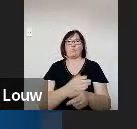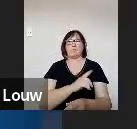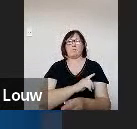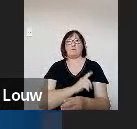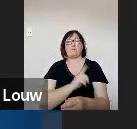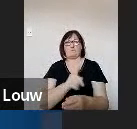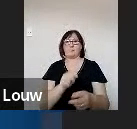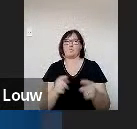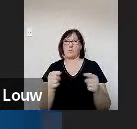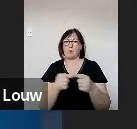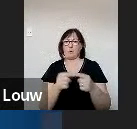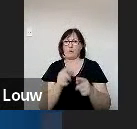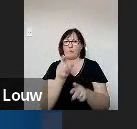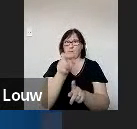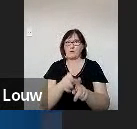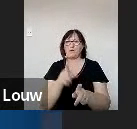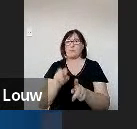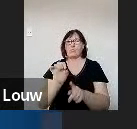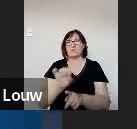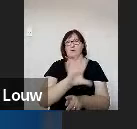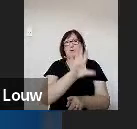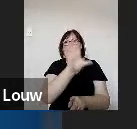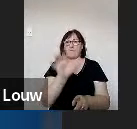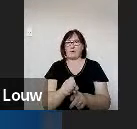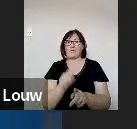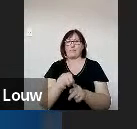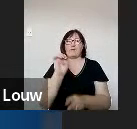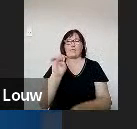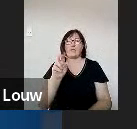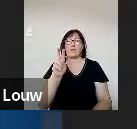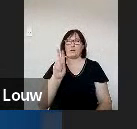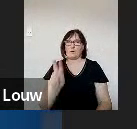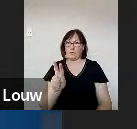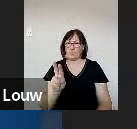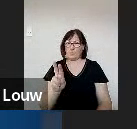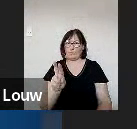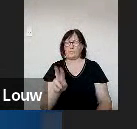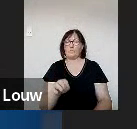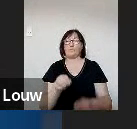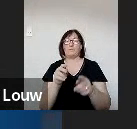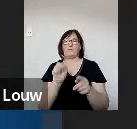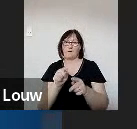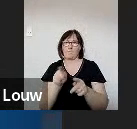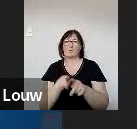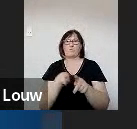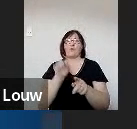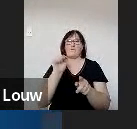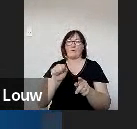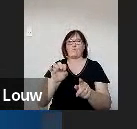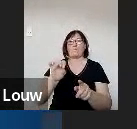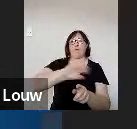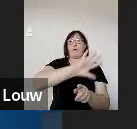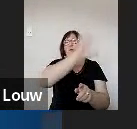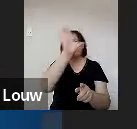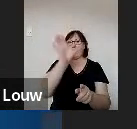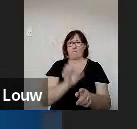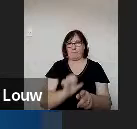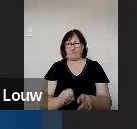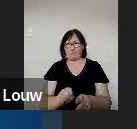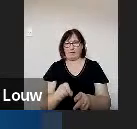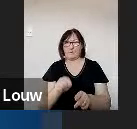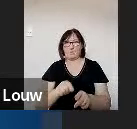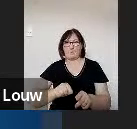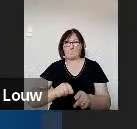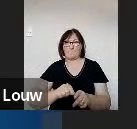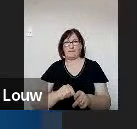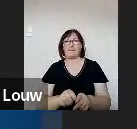for South Africa to the EU and WCO Harmonized System Program for Africa. She was instrumental in the formation of the SACU